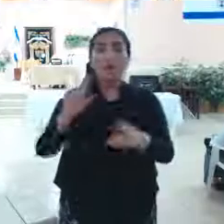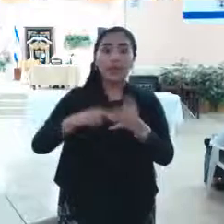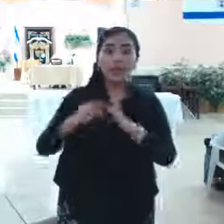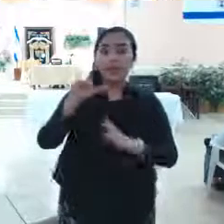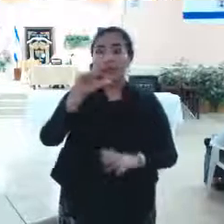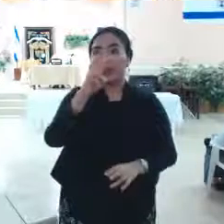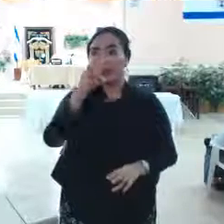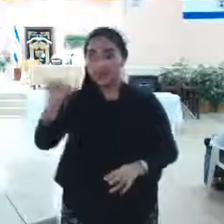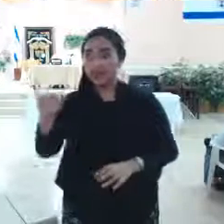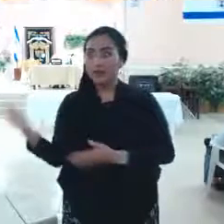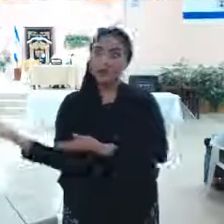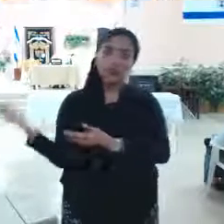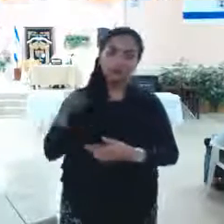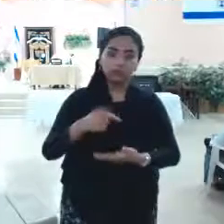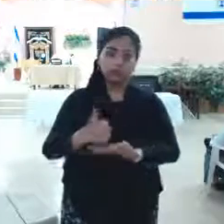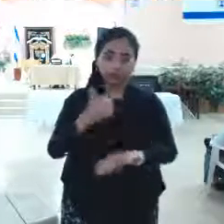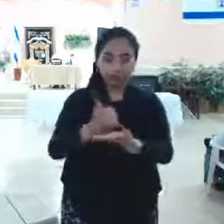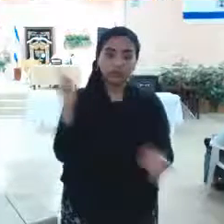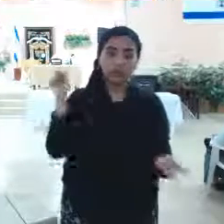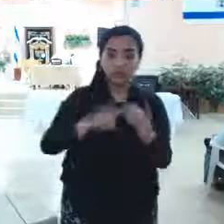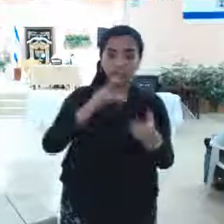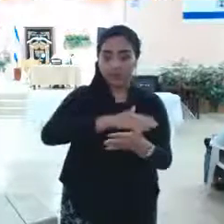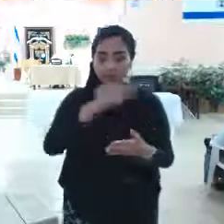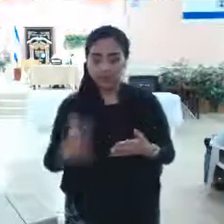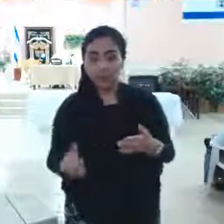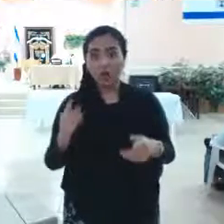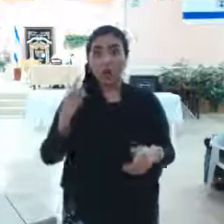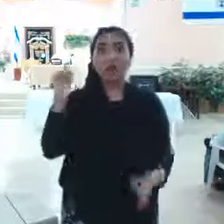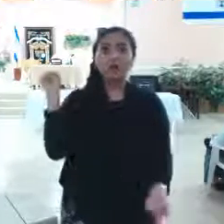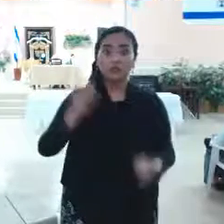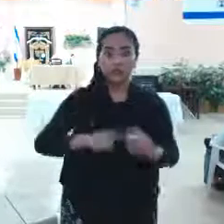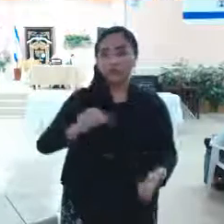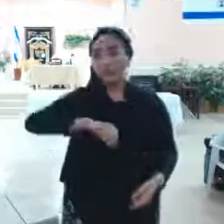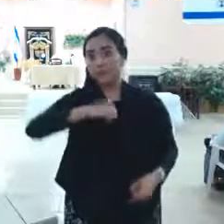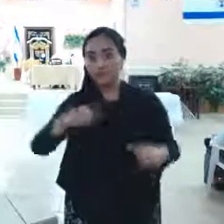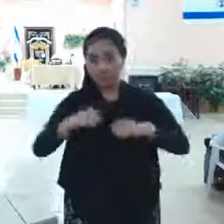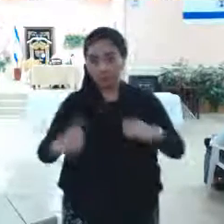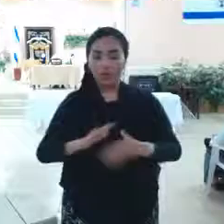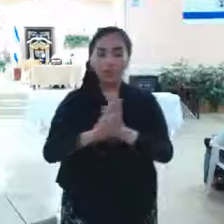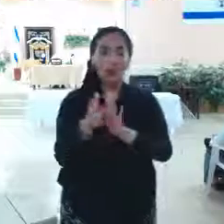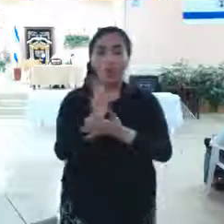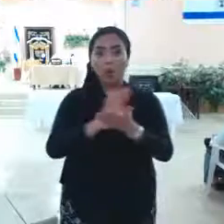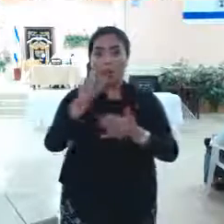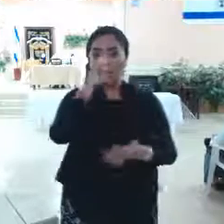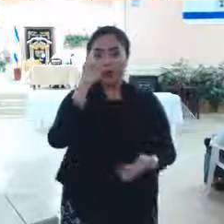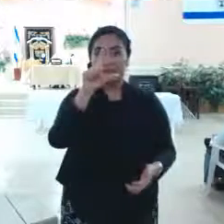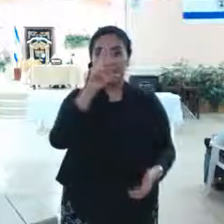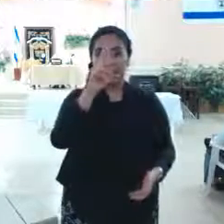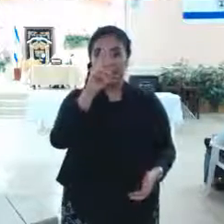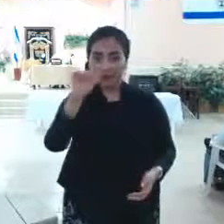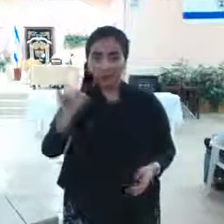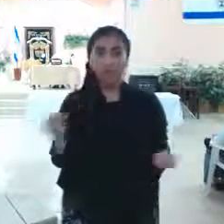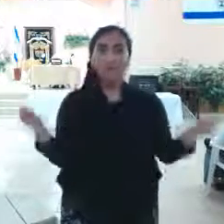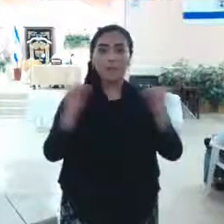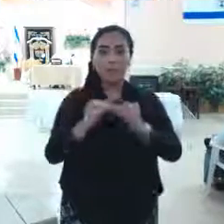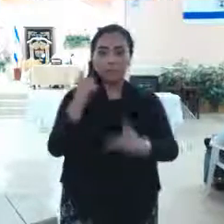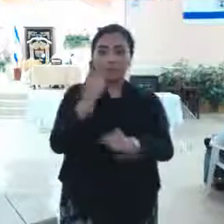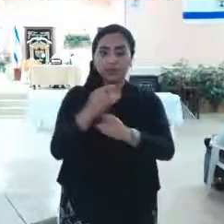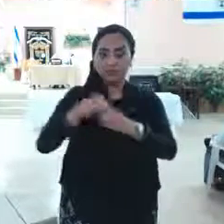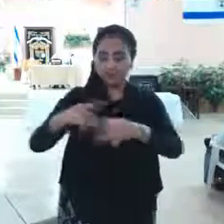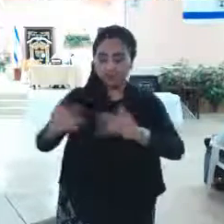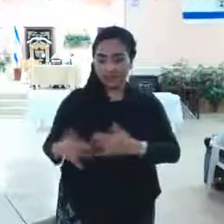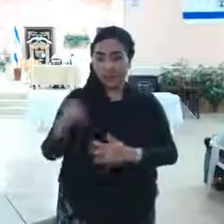levitas les ayudaron hasta que acabaron la obra, y hasta que los demás cuanín se santificaron, porque los levitas fueron más rectos de corazón